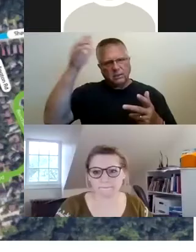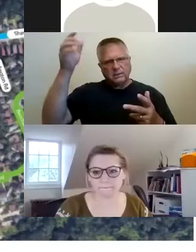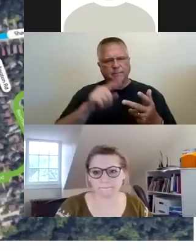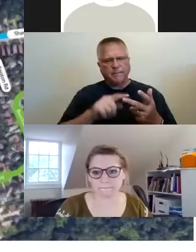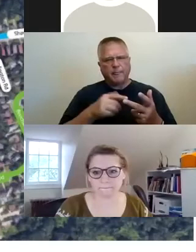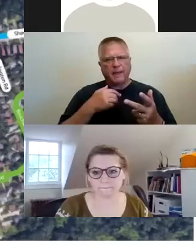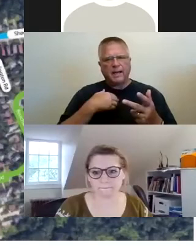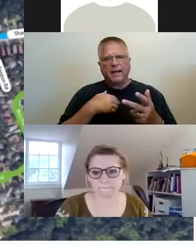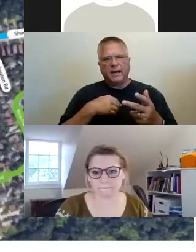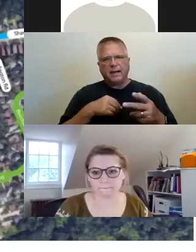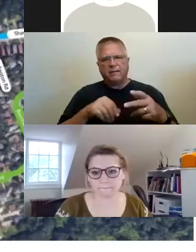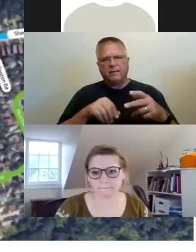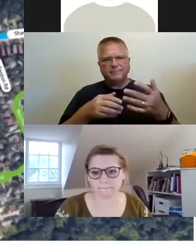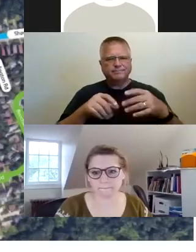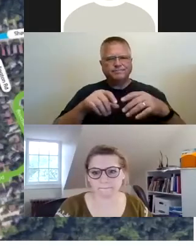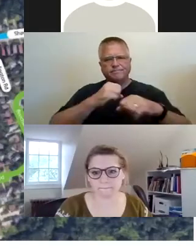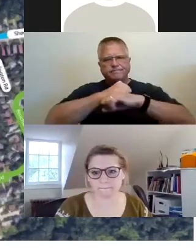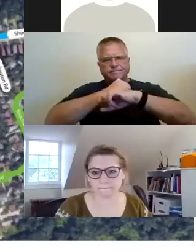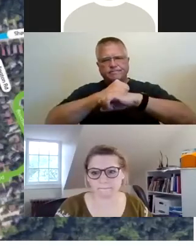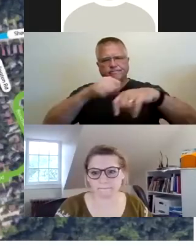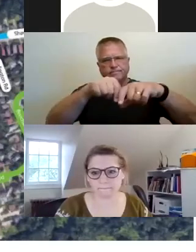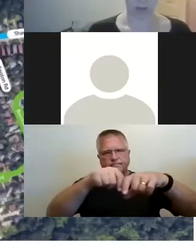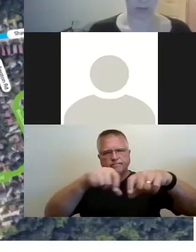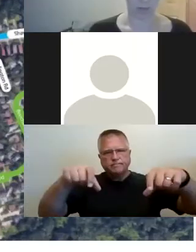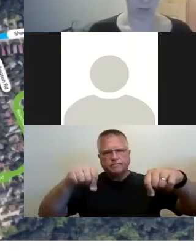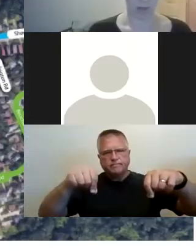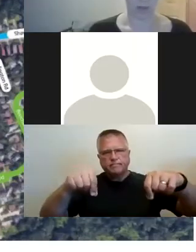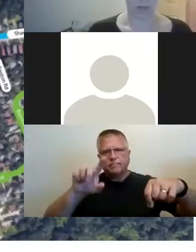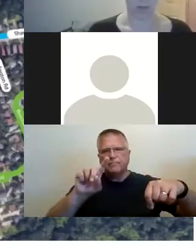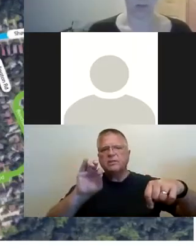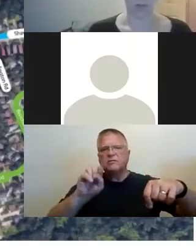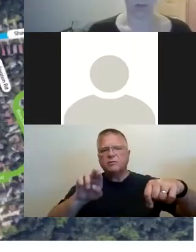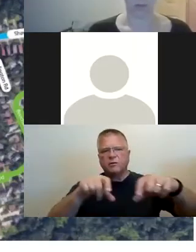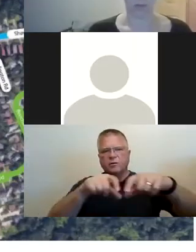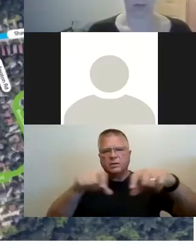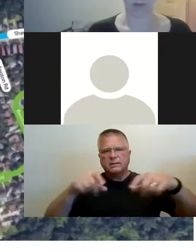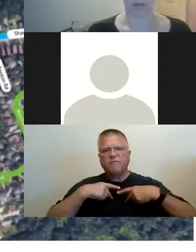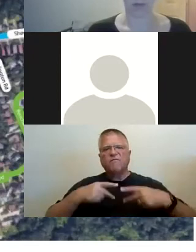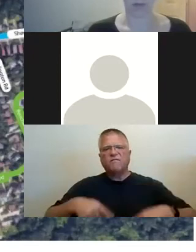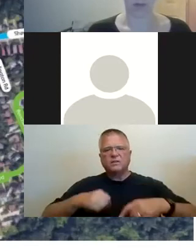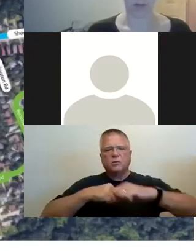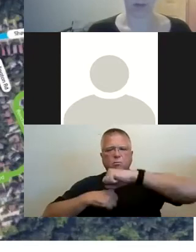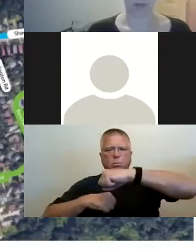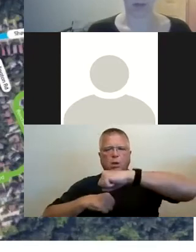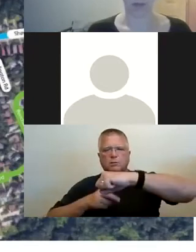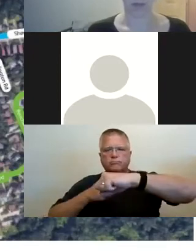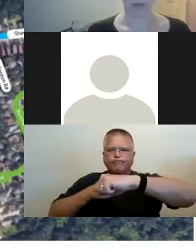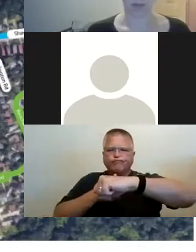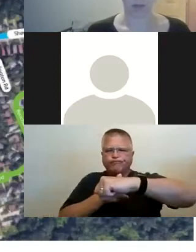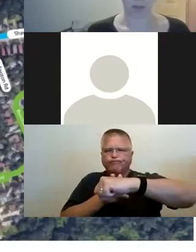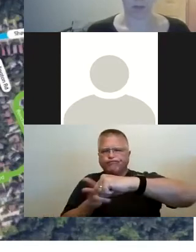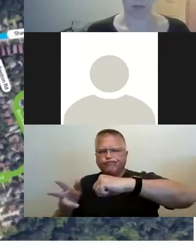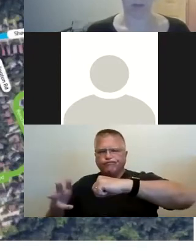a diverter of some types, which is a physical barrier that would, so you could still